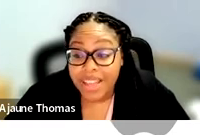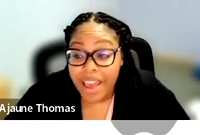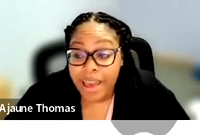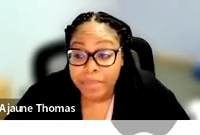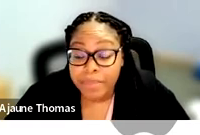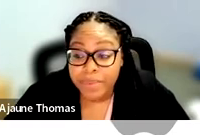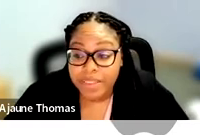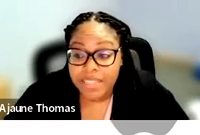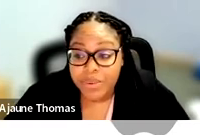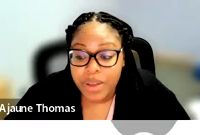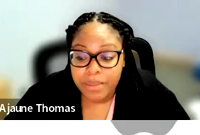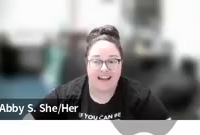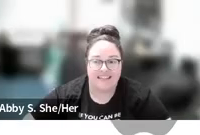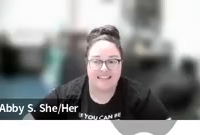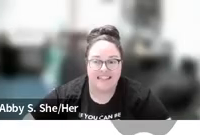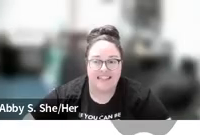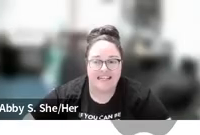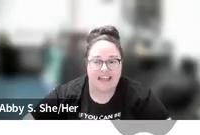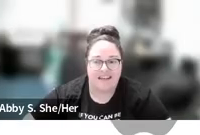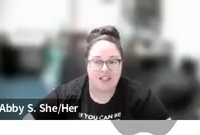to use that app. That's a cool app.